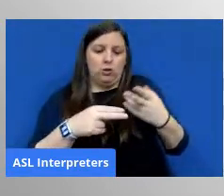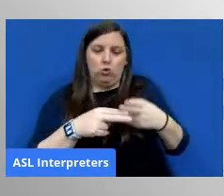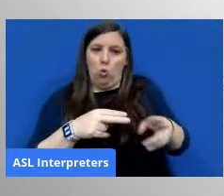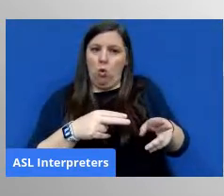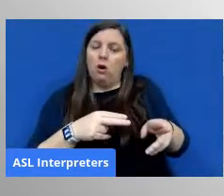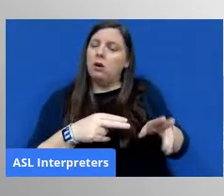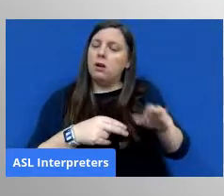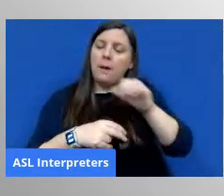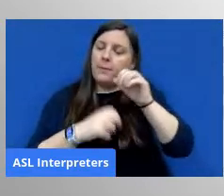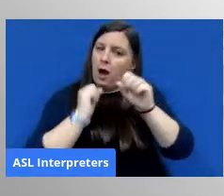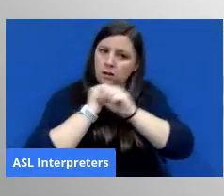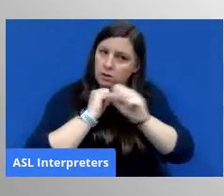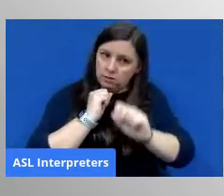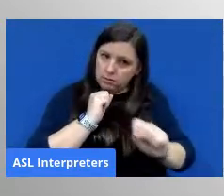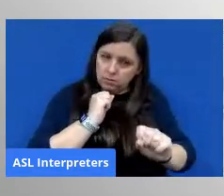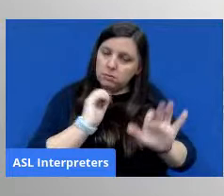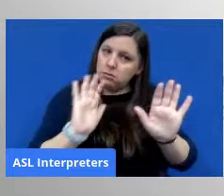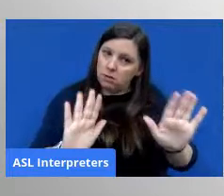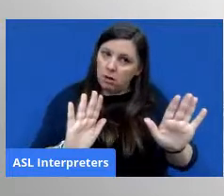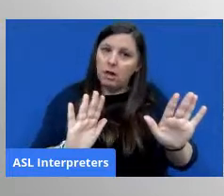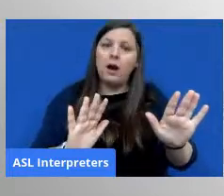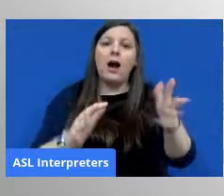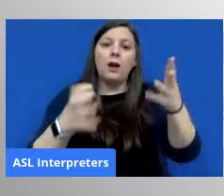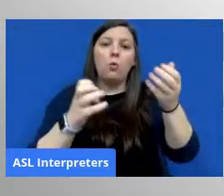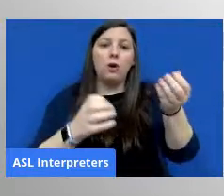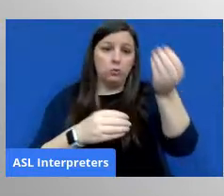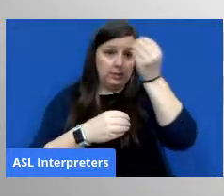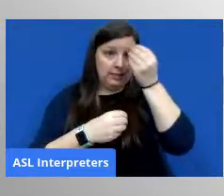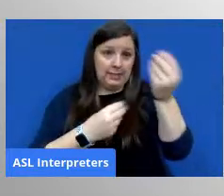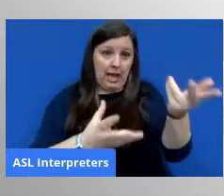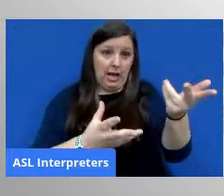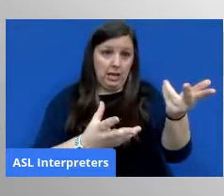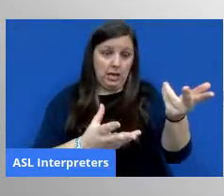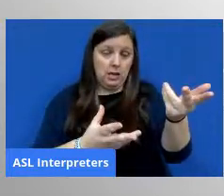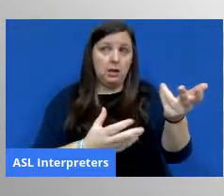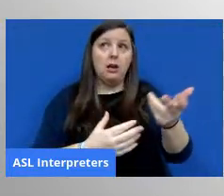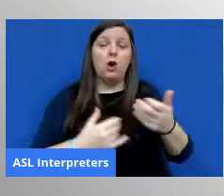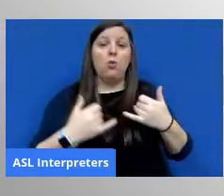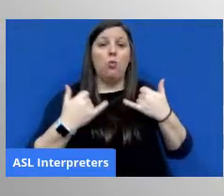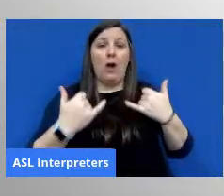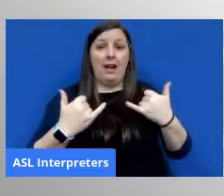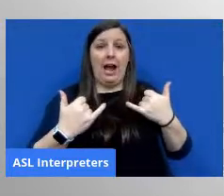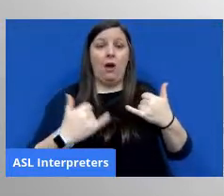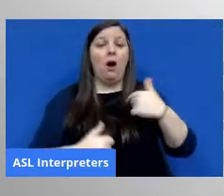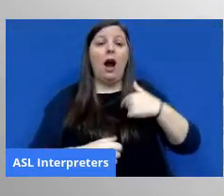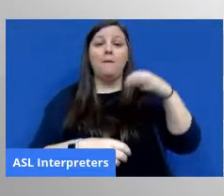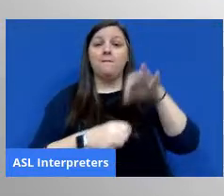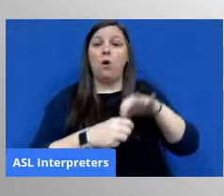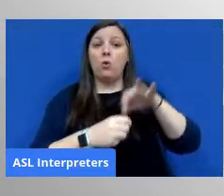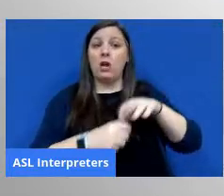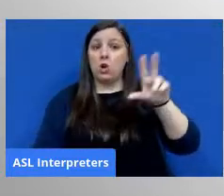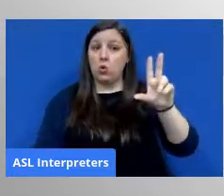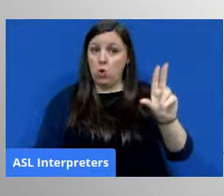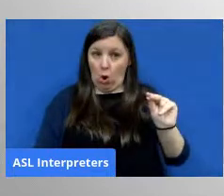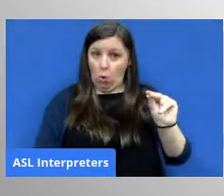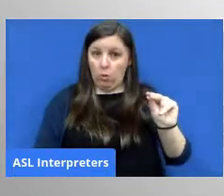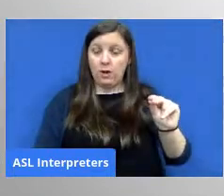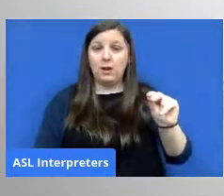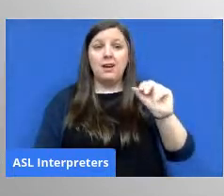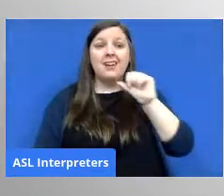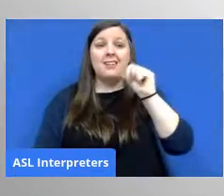out. I just want to say that at this time, I'm going to be voting no, not because I can't